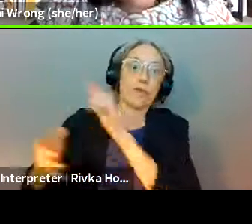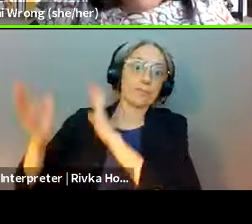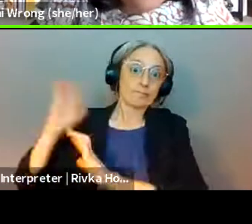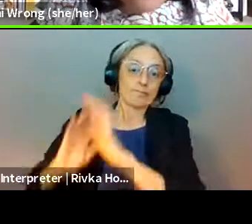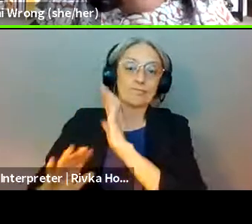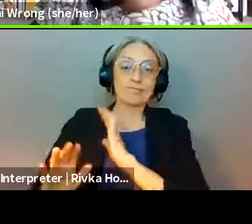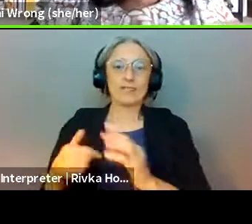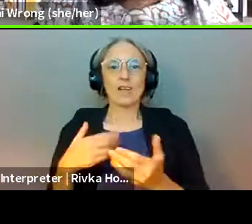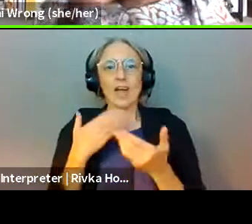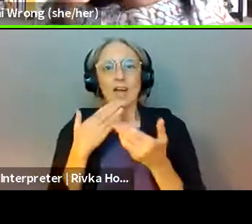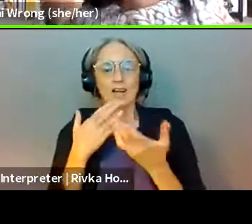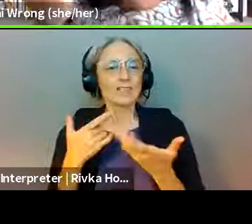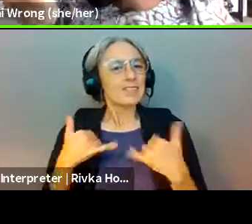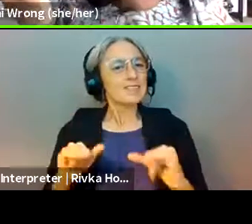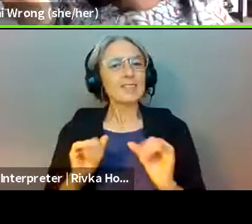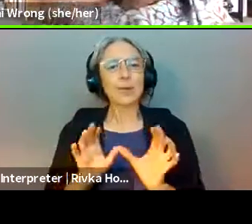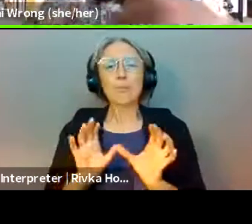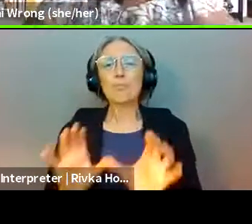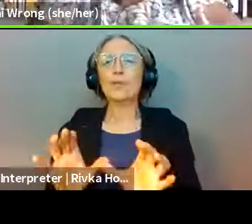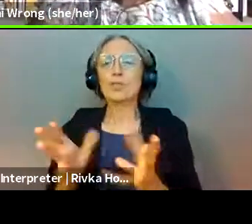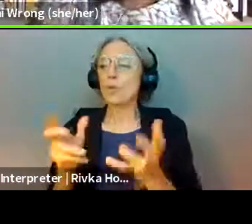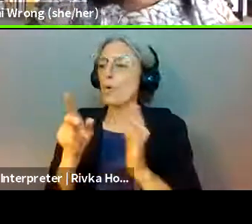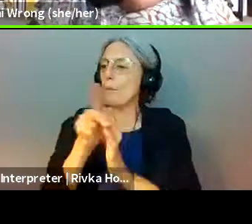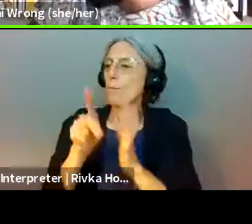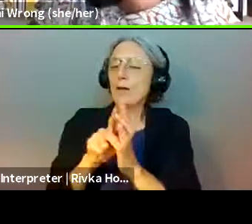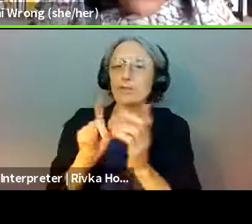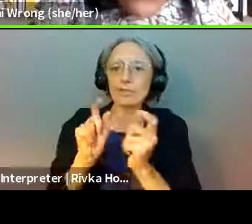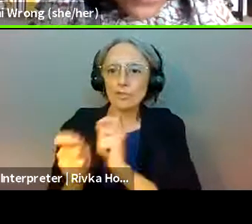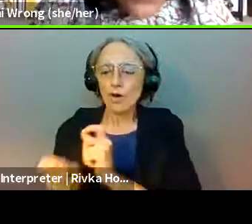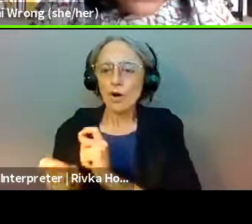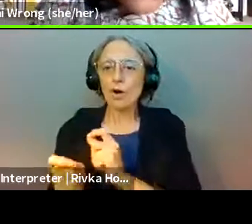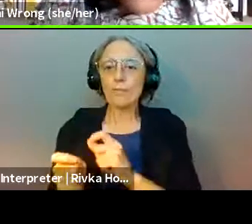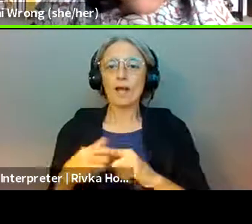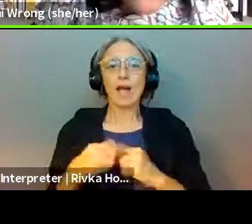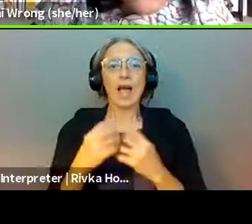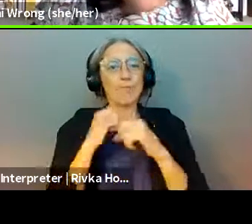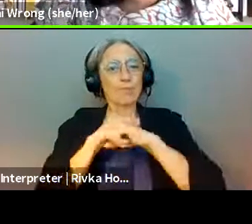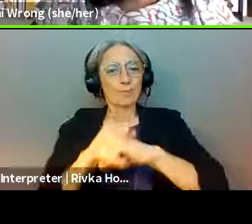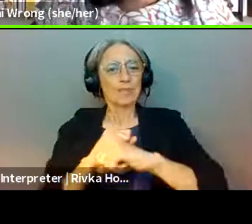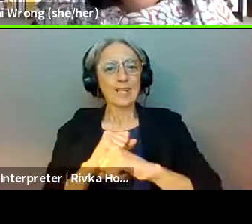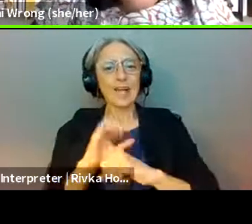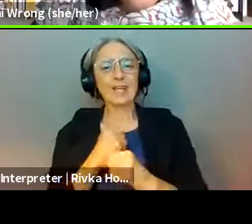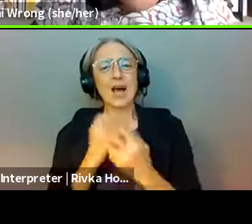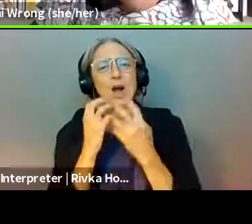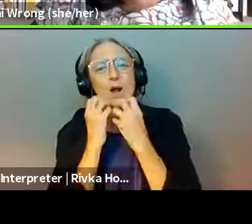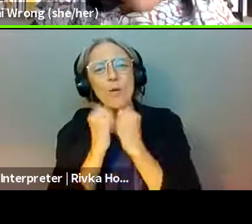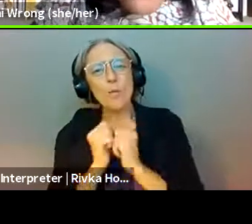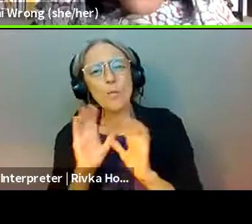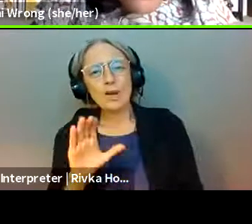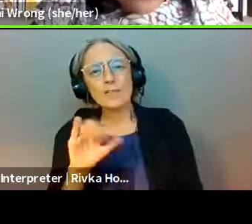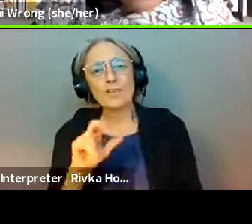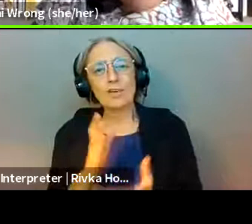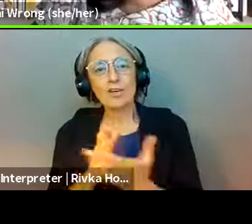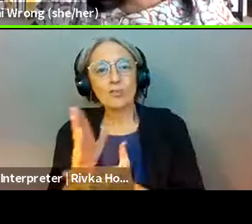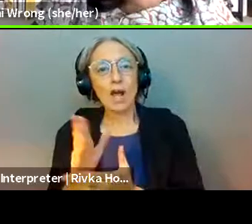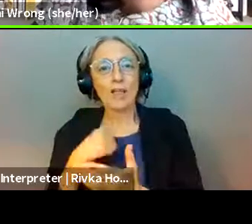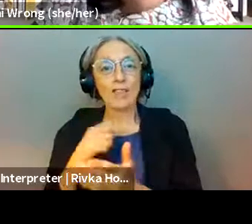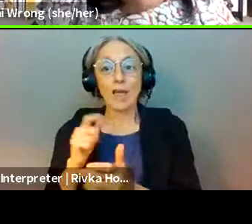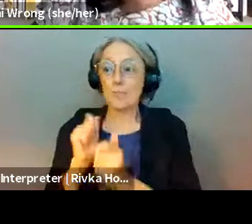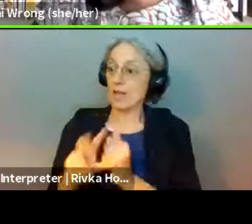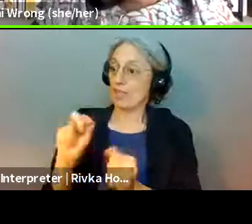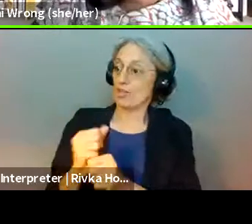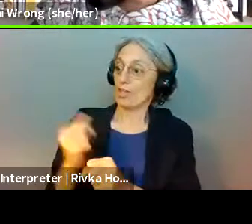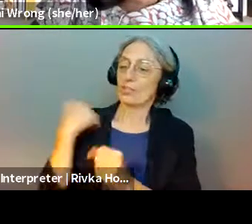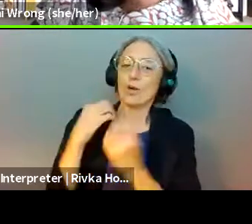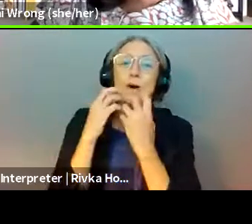just protect this precious civil right that we were given 31 years ago, that we also need to